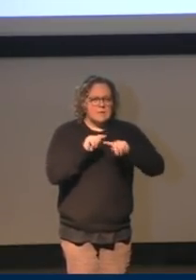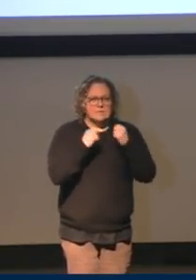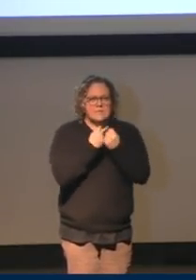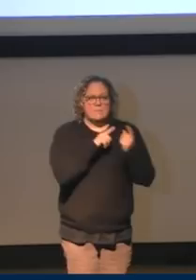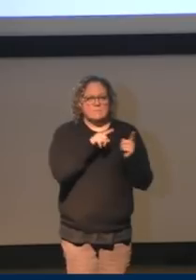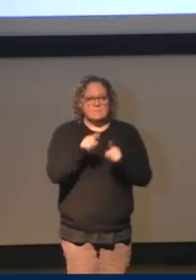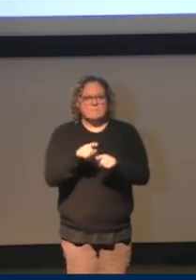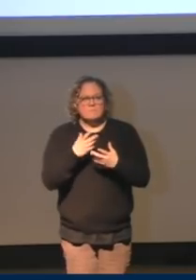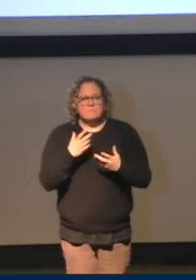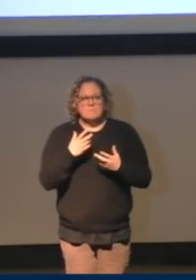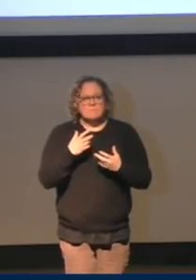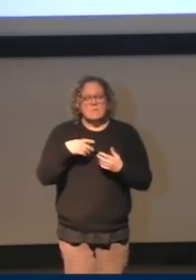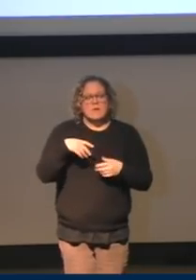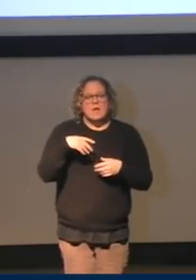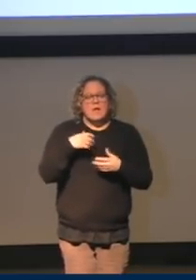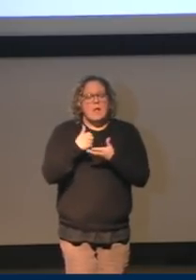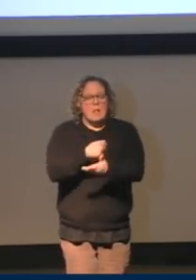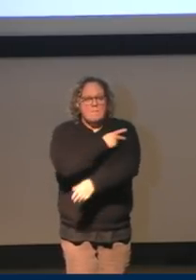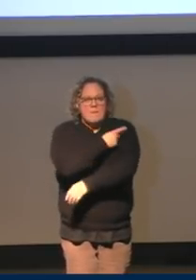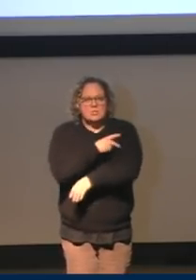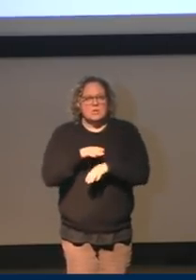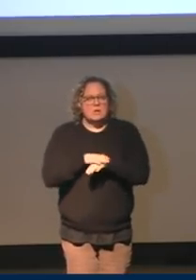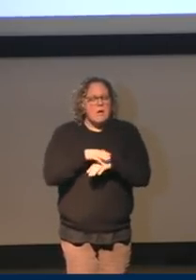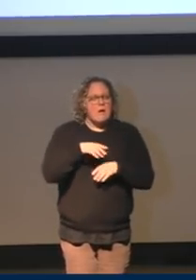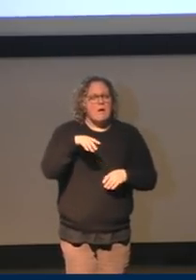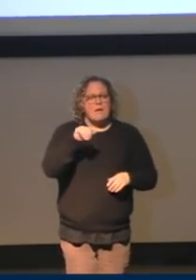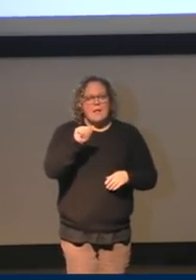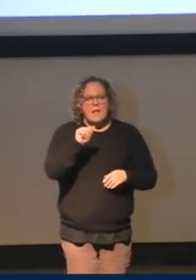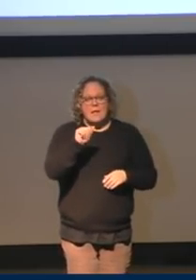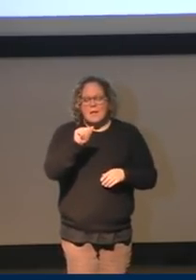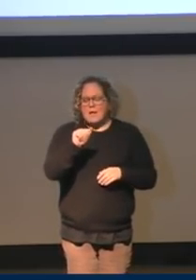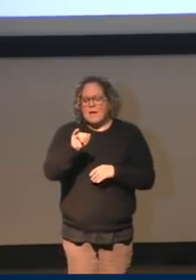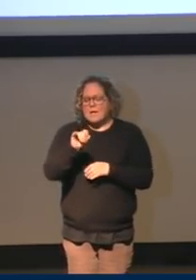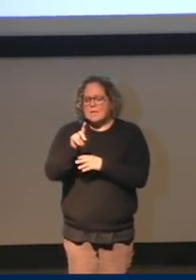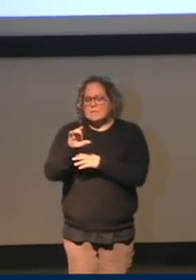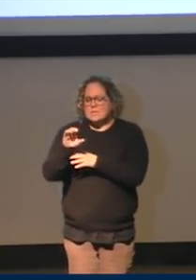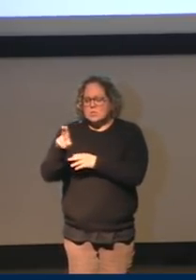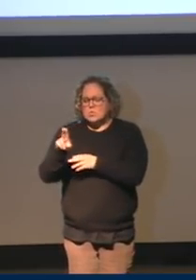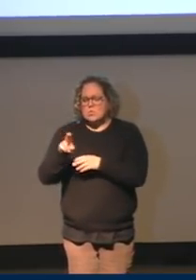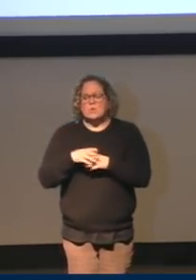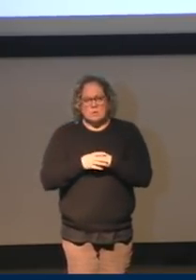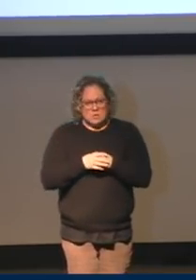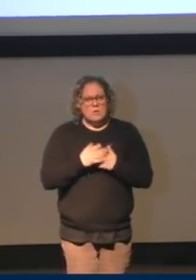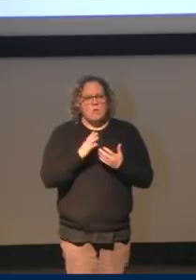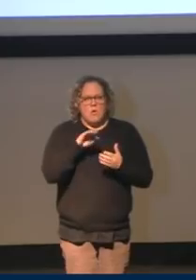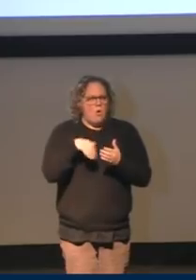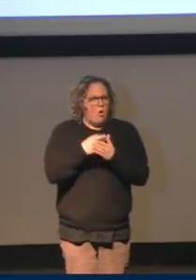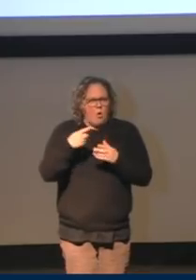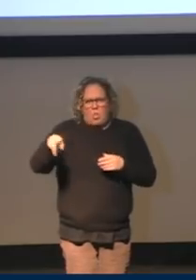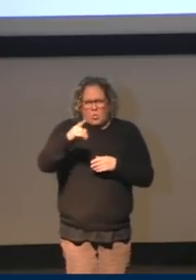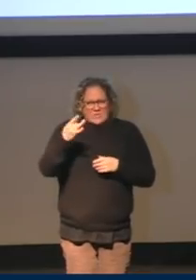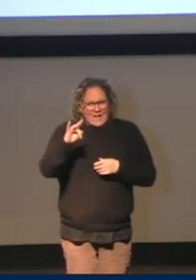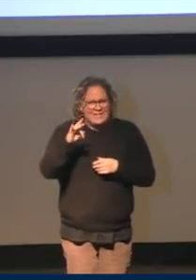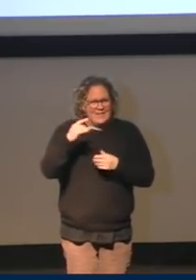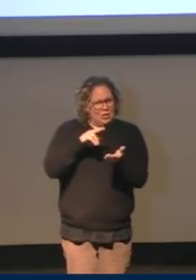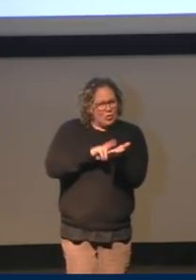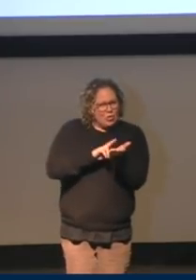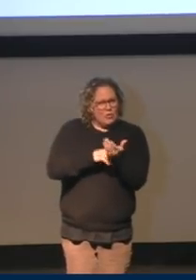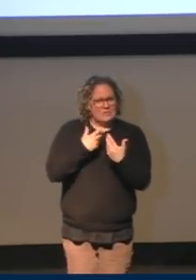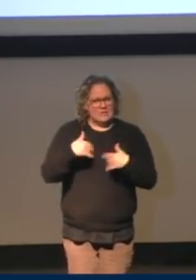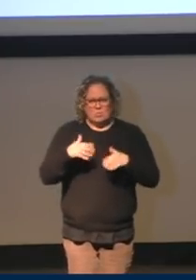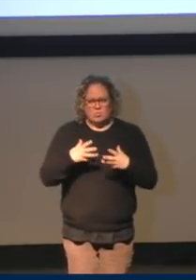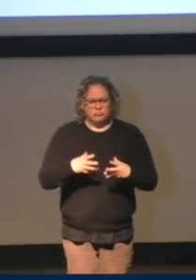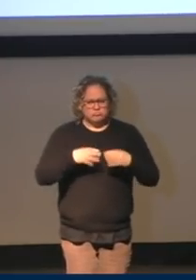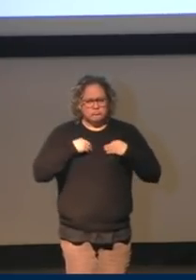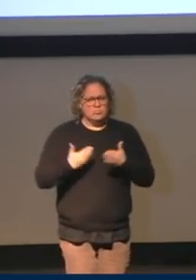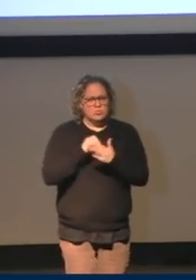patients on 8D ICU. Kim Berry, Caitlin Roberts, and Caitlin Cho, all 8D nurses who adapted so quickly